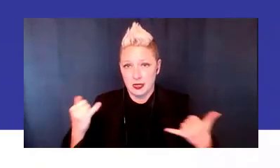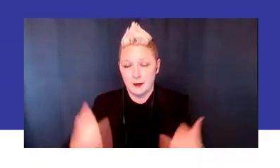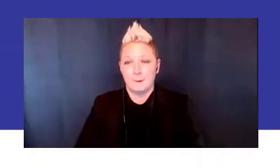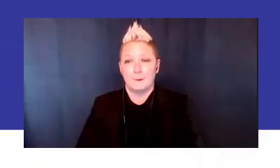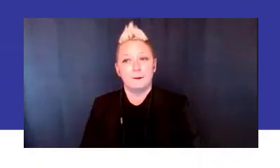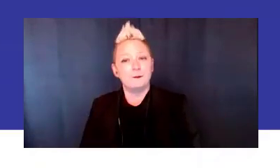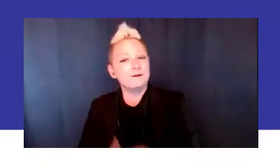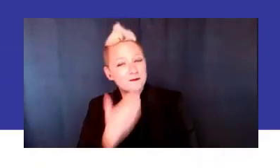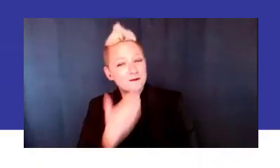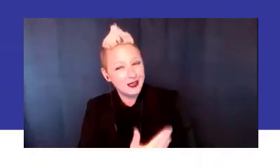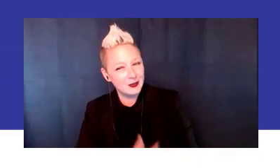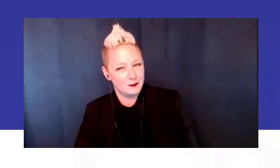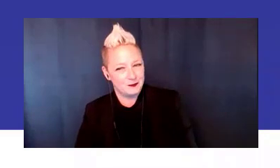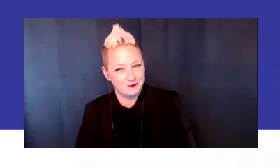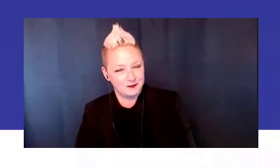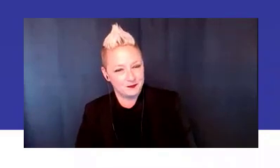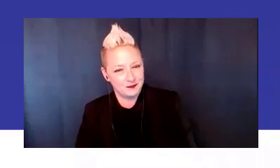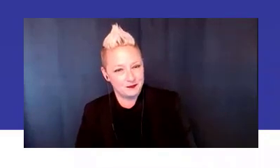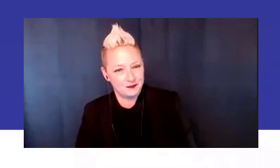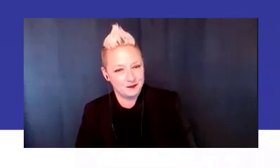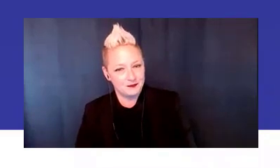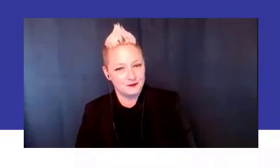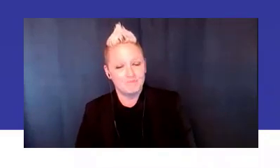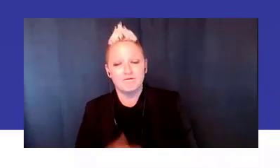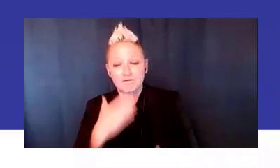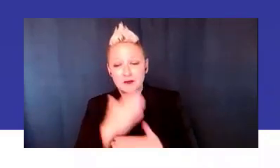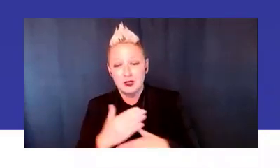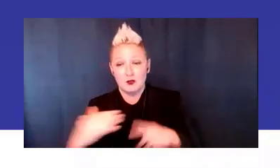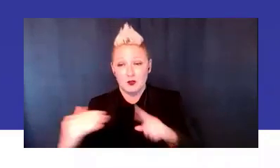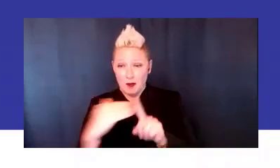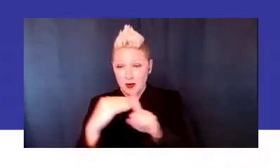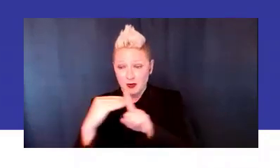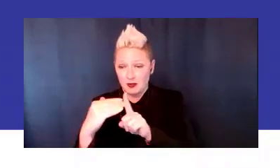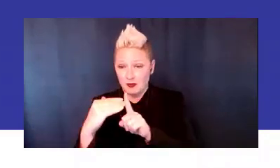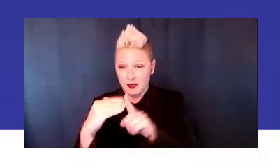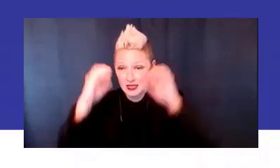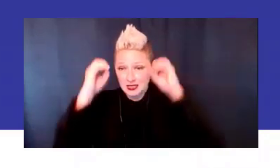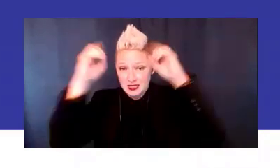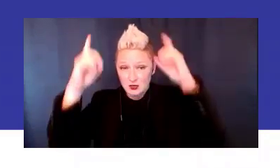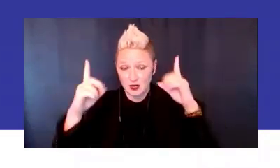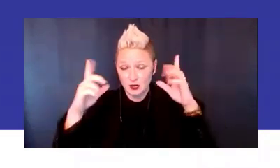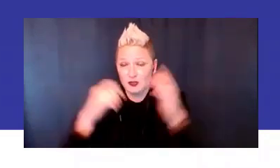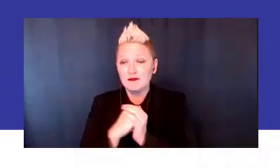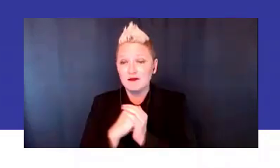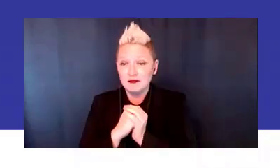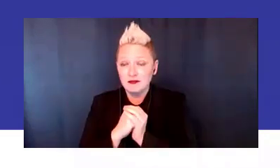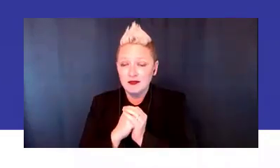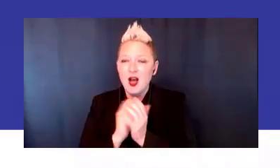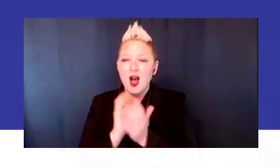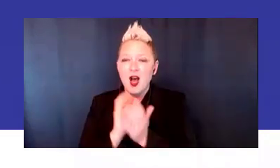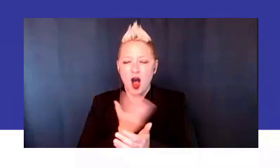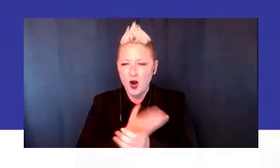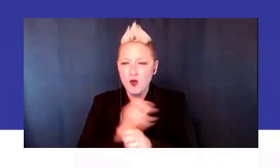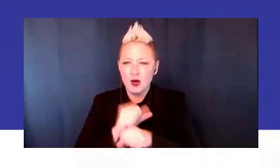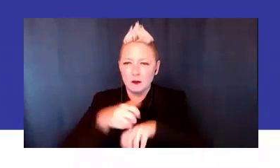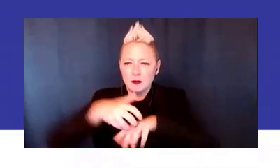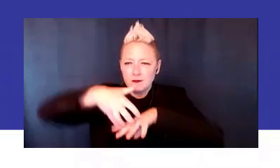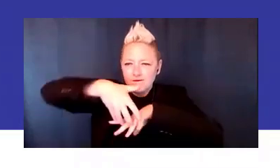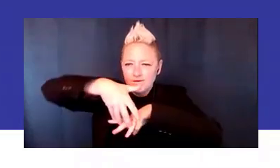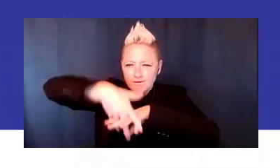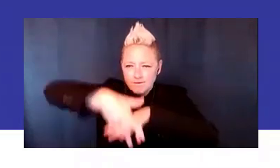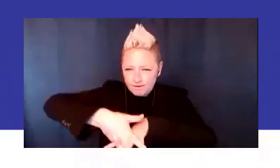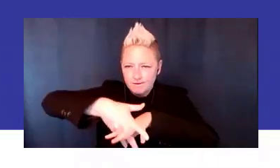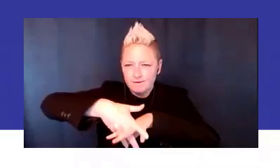Thank you, Daniel. It is good to remind ourselves that as educators, we must ground all of our work within an equity framework. Doing